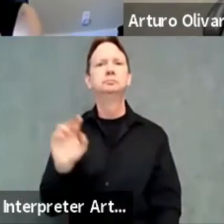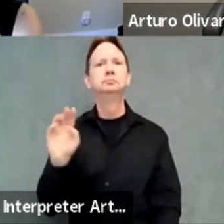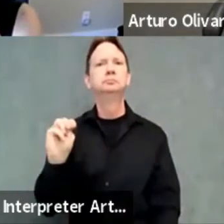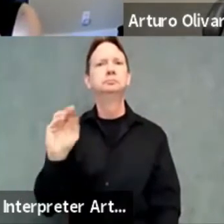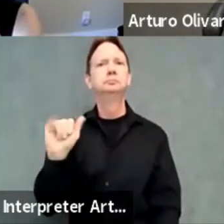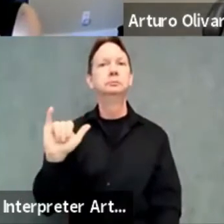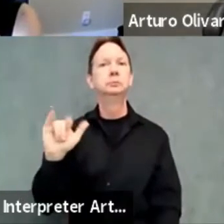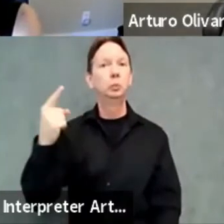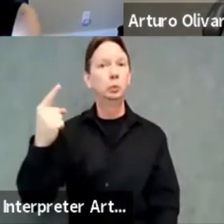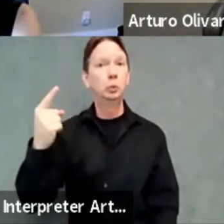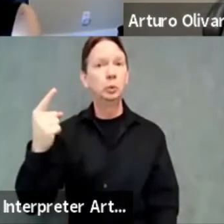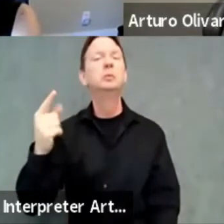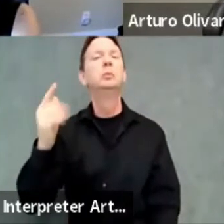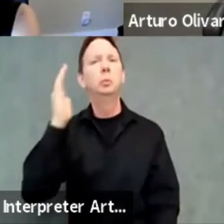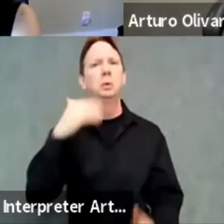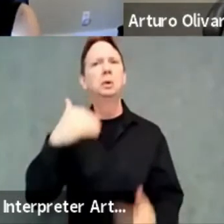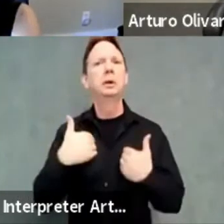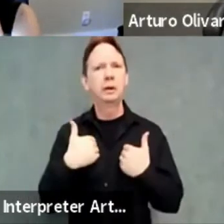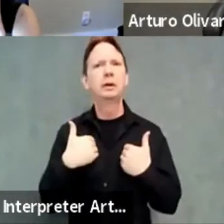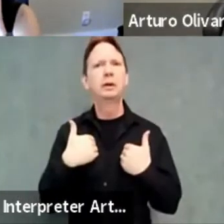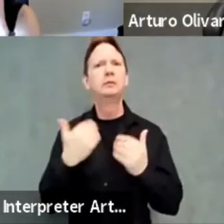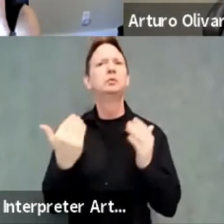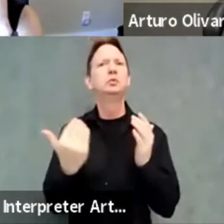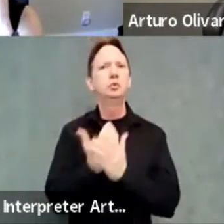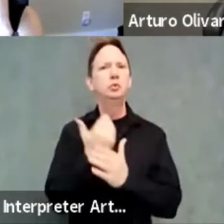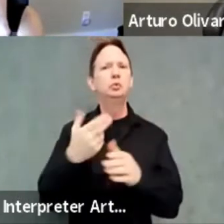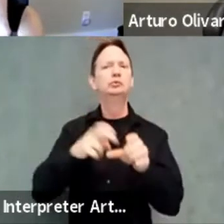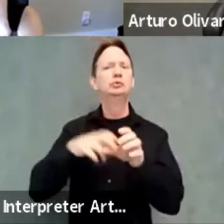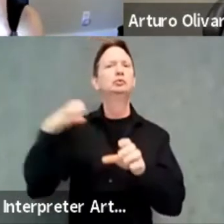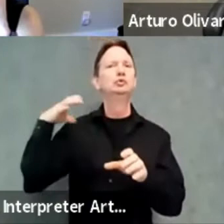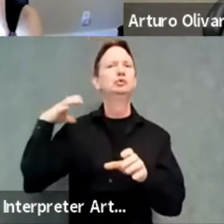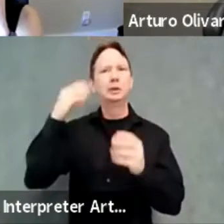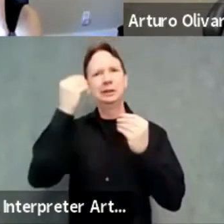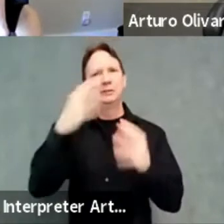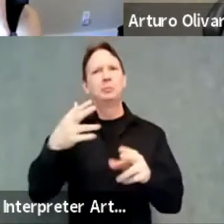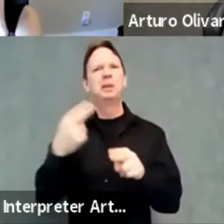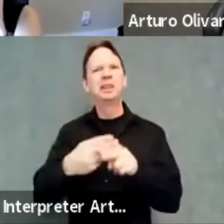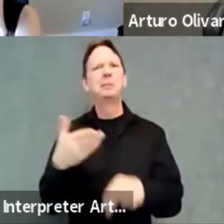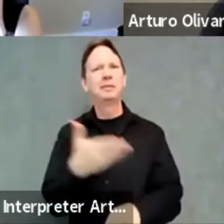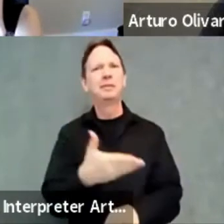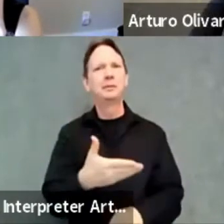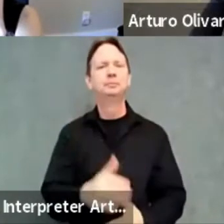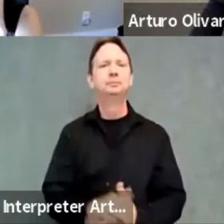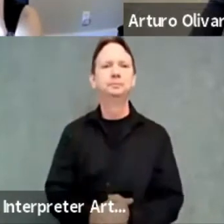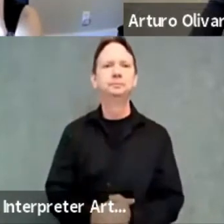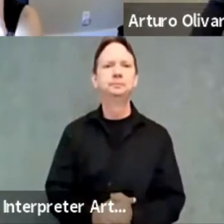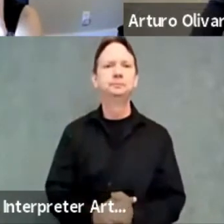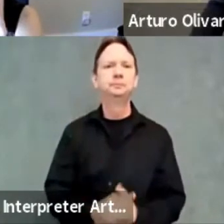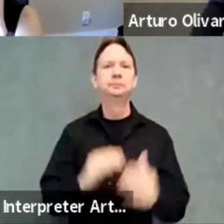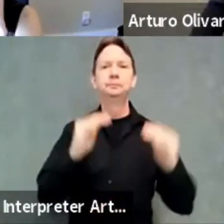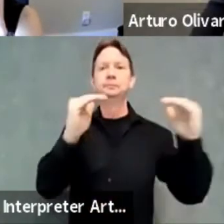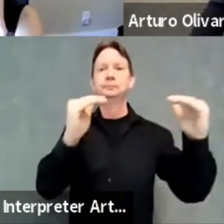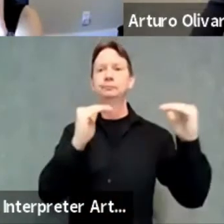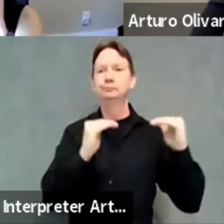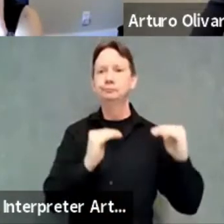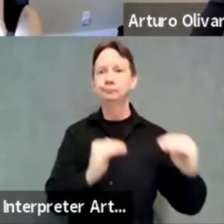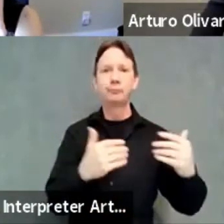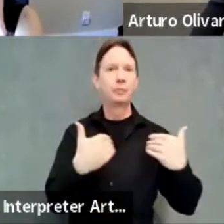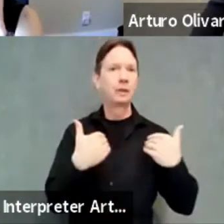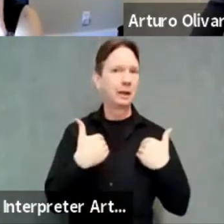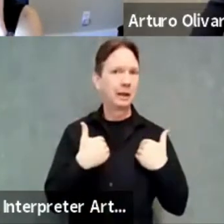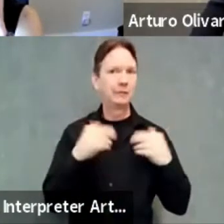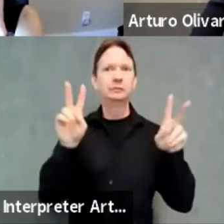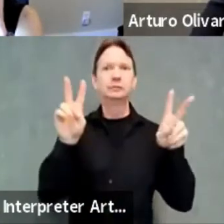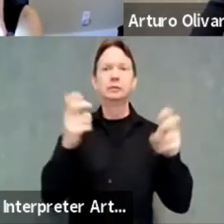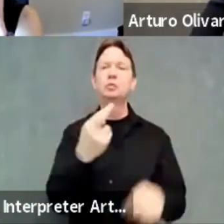see the new chair on May 1 on the website. This other thing you can find is the resources for SIG officers. This is the one that I